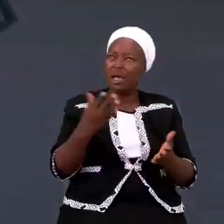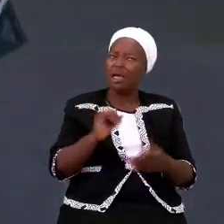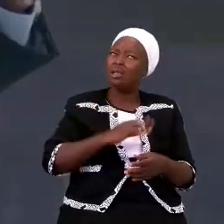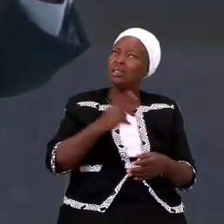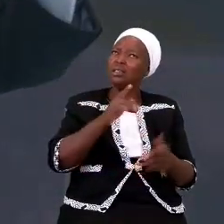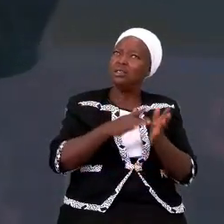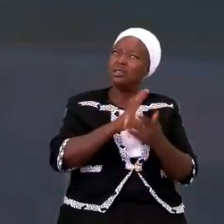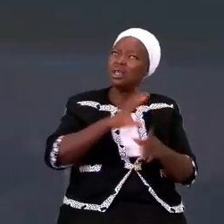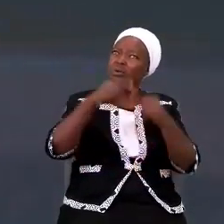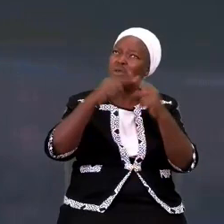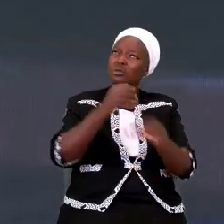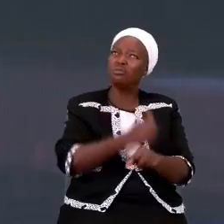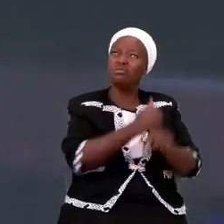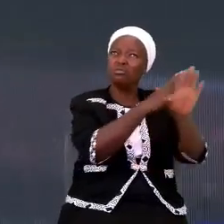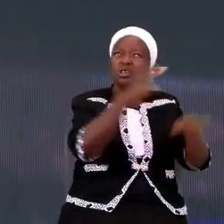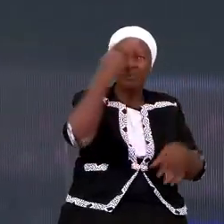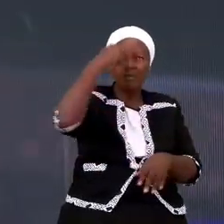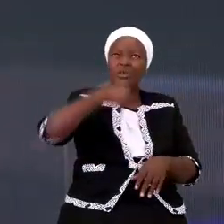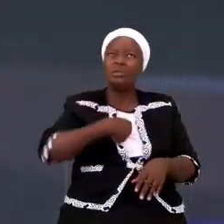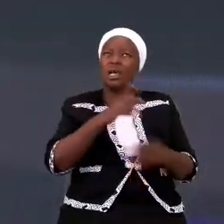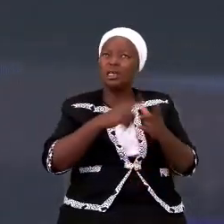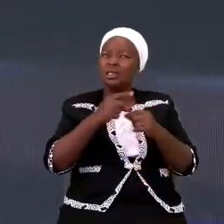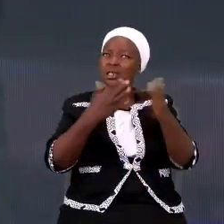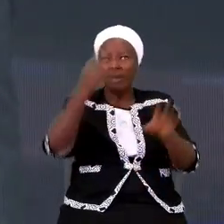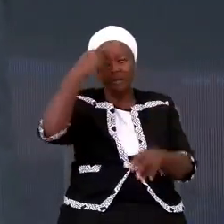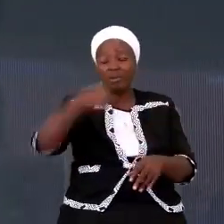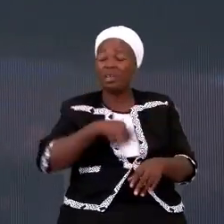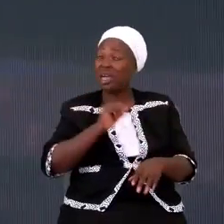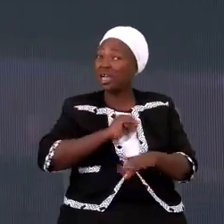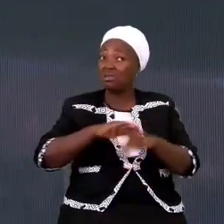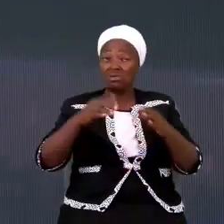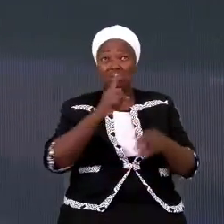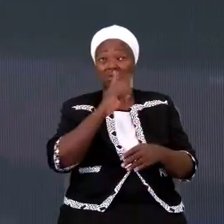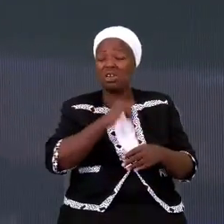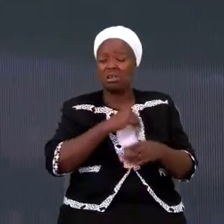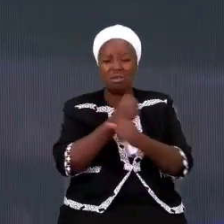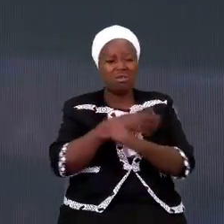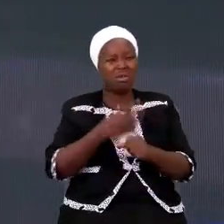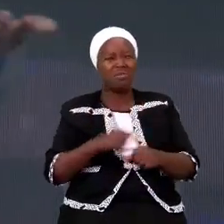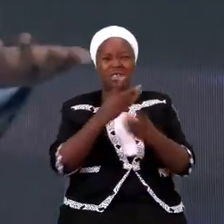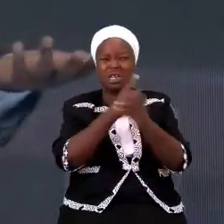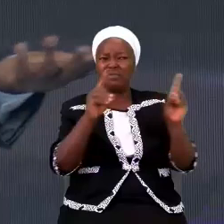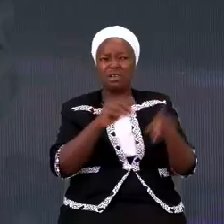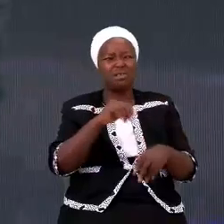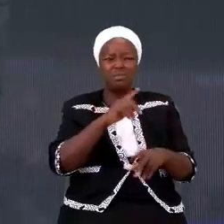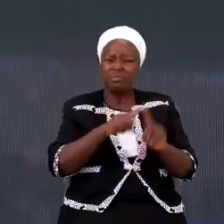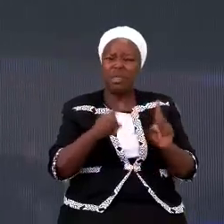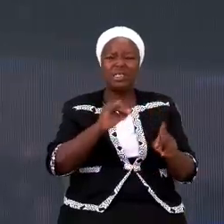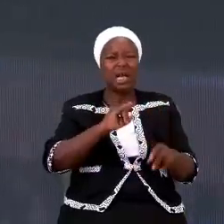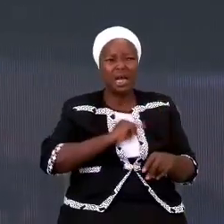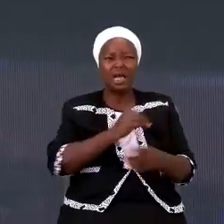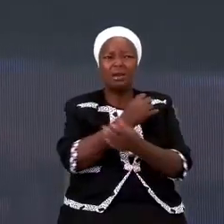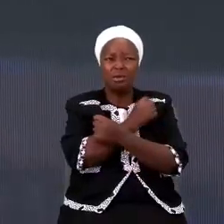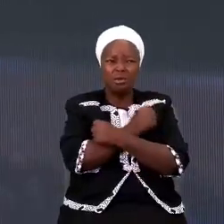I love his commandments. That's the evidence of a saved soul. That's the evidence of a